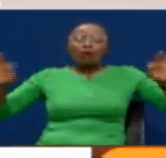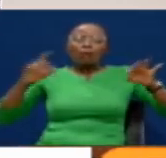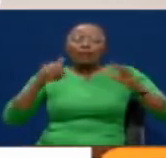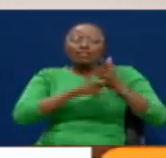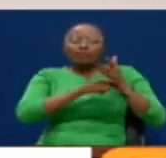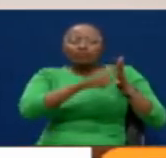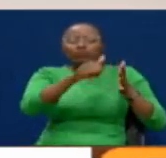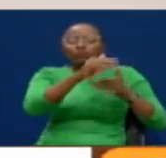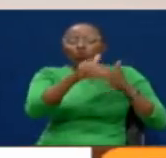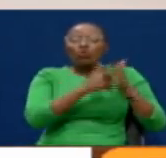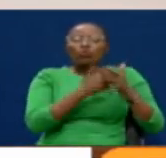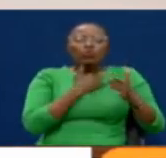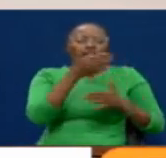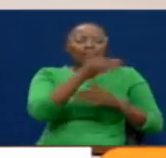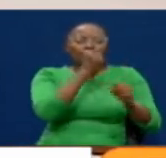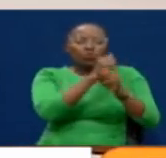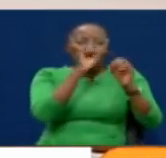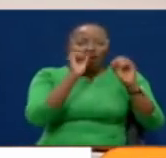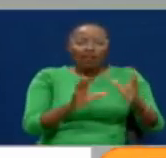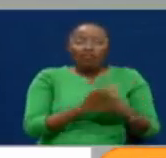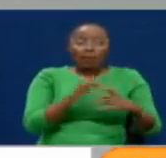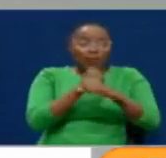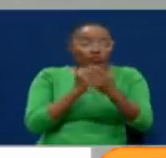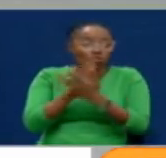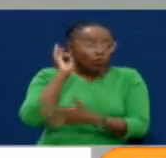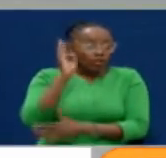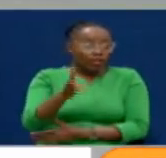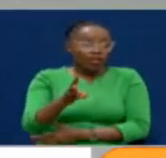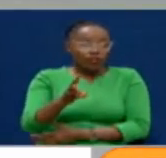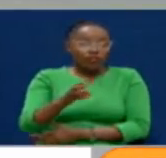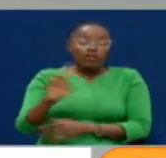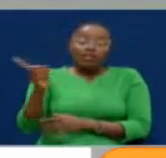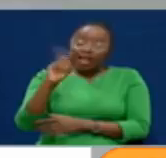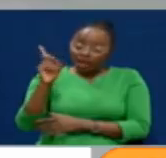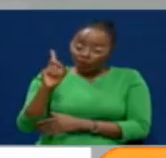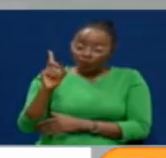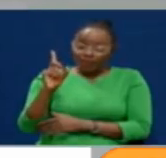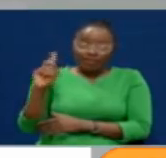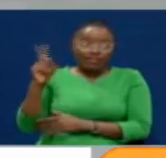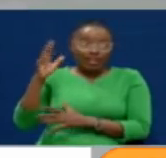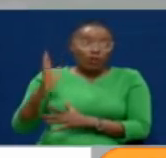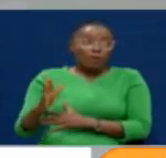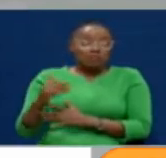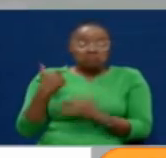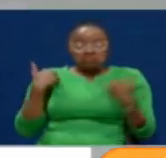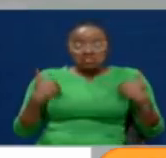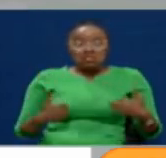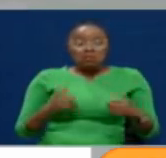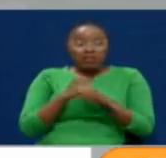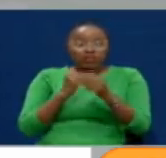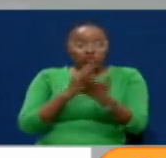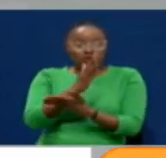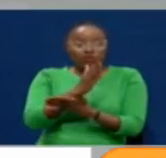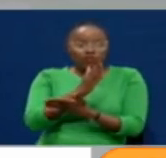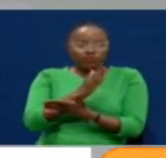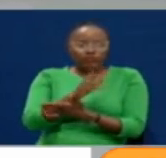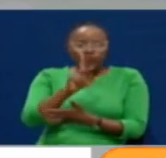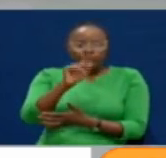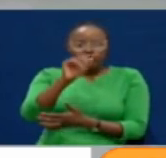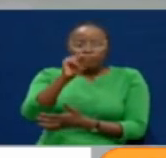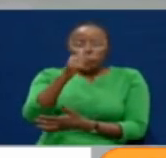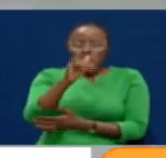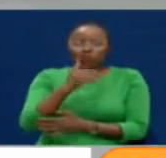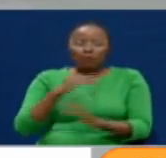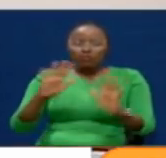not allow them on site. And you'll make sure? As Nairobians, we'll not allow. We've agreed with, in fact, Engineer Kinoti, I must applaud